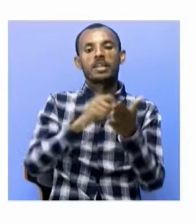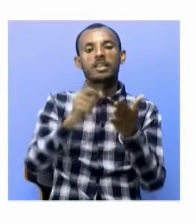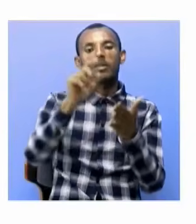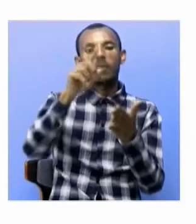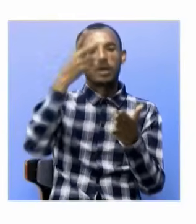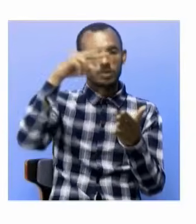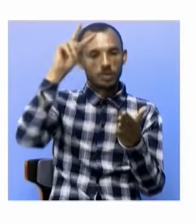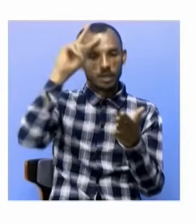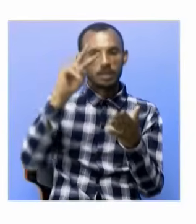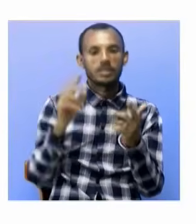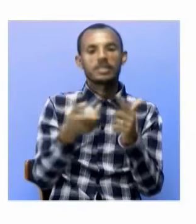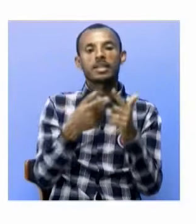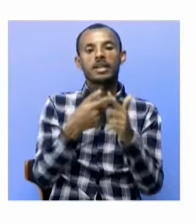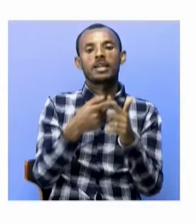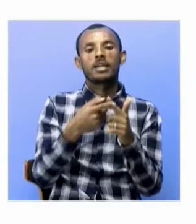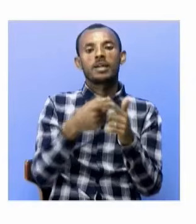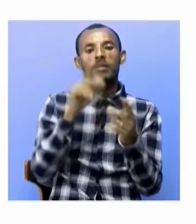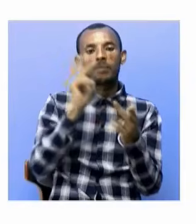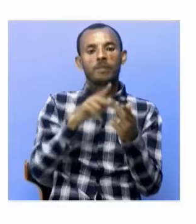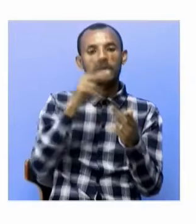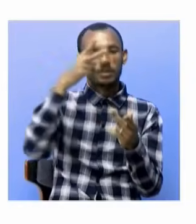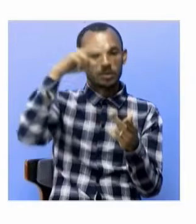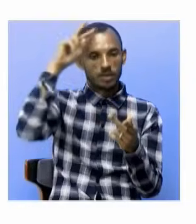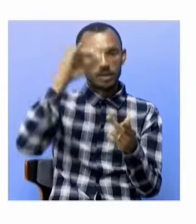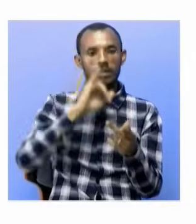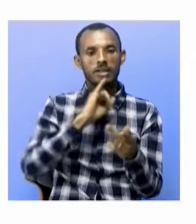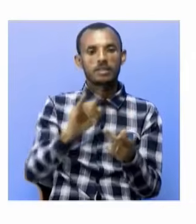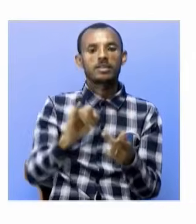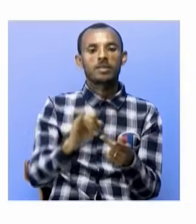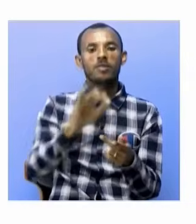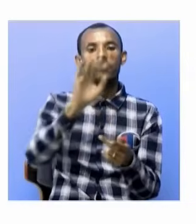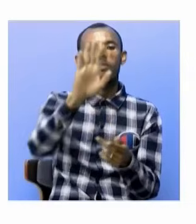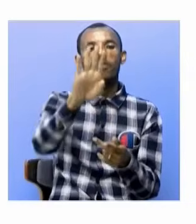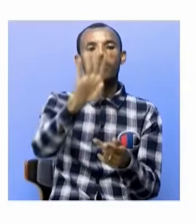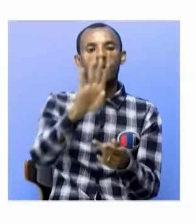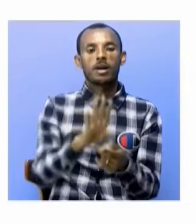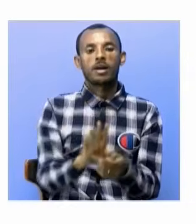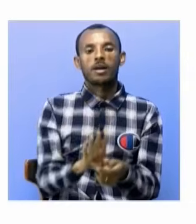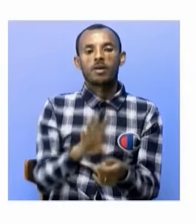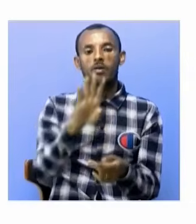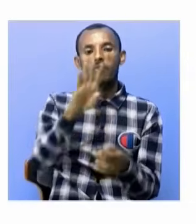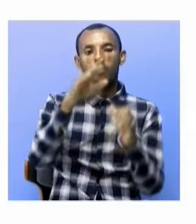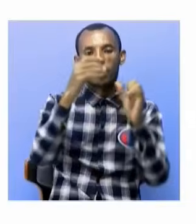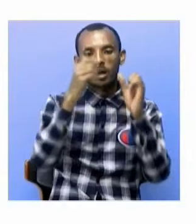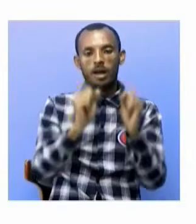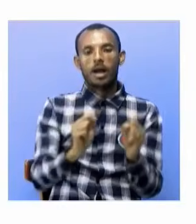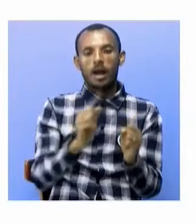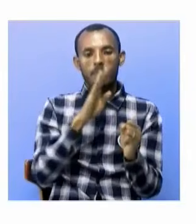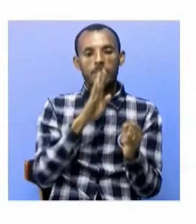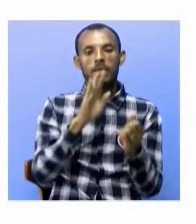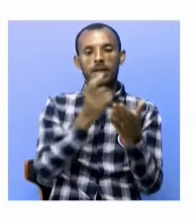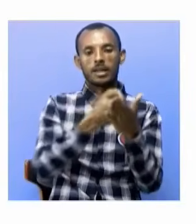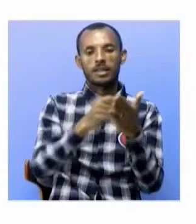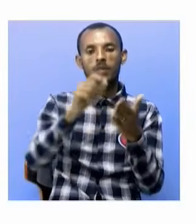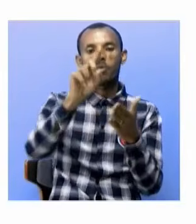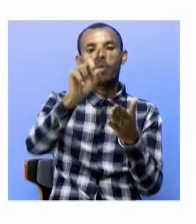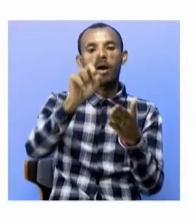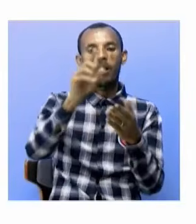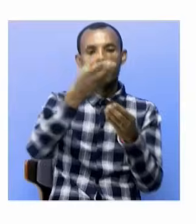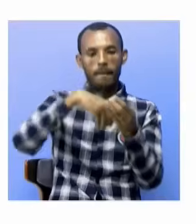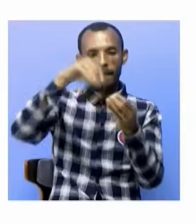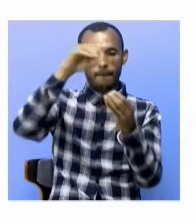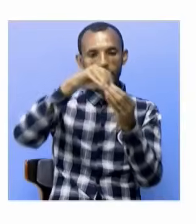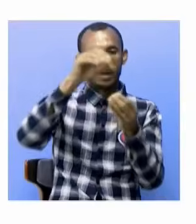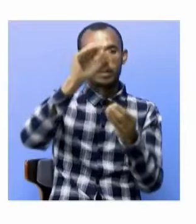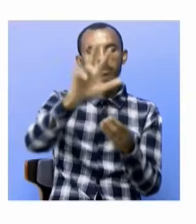second perfect square that I have shown you before is 4. And 4 can be written as 1 plus 3, which